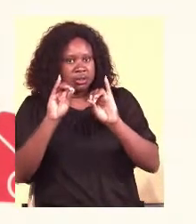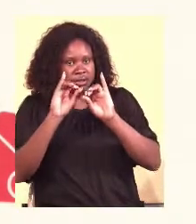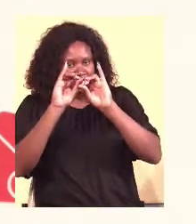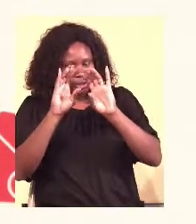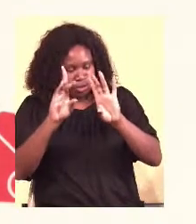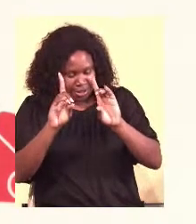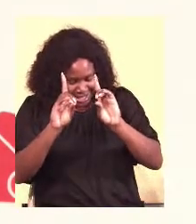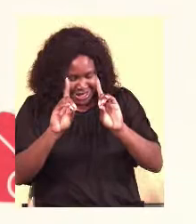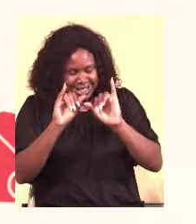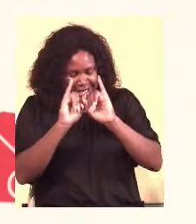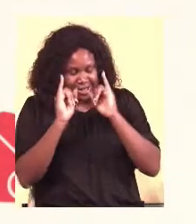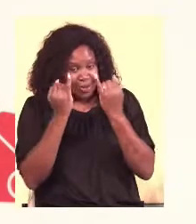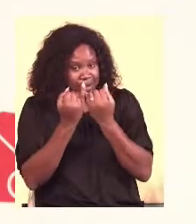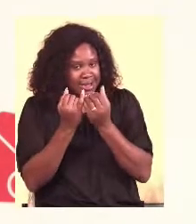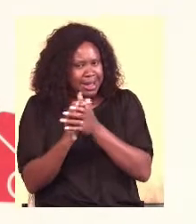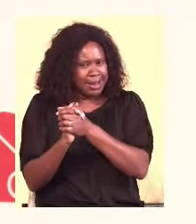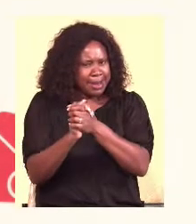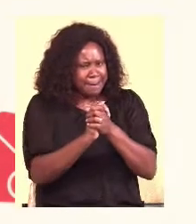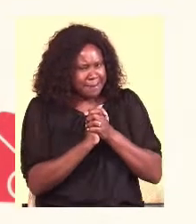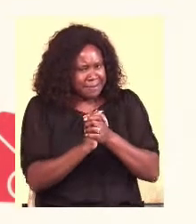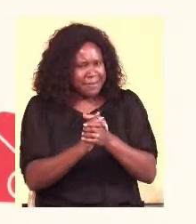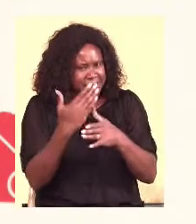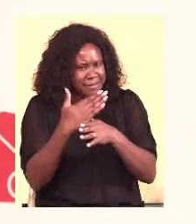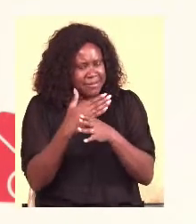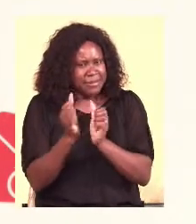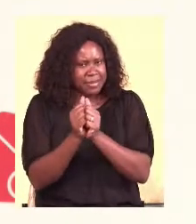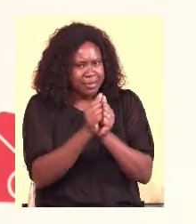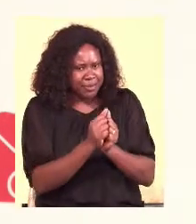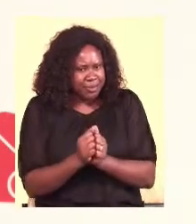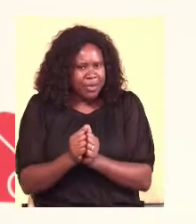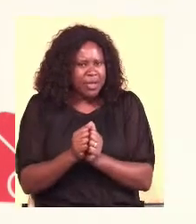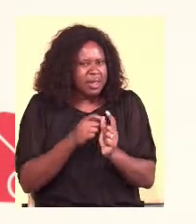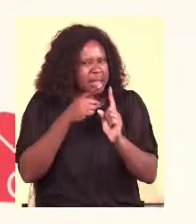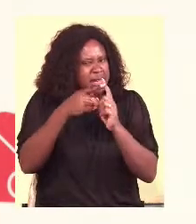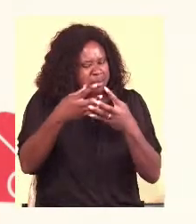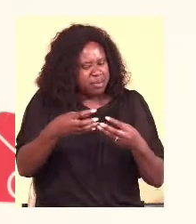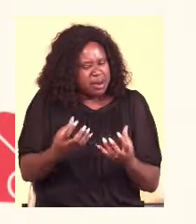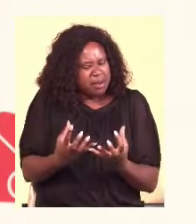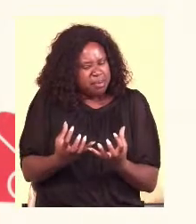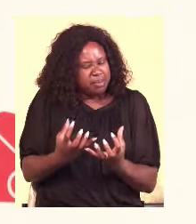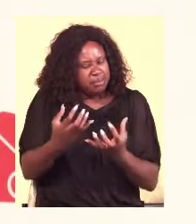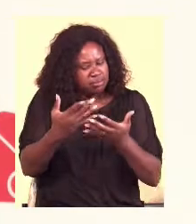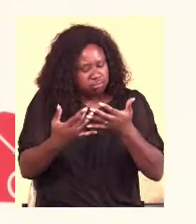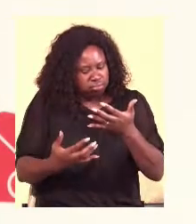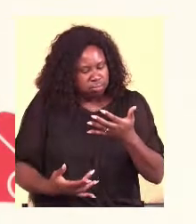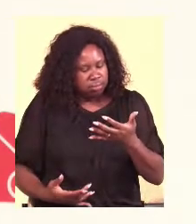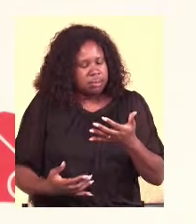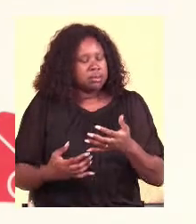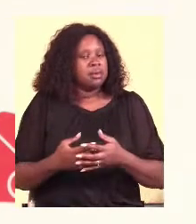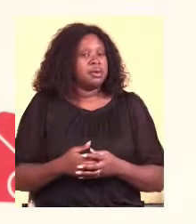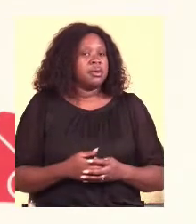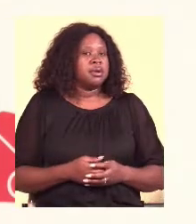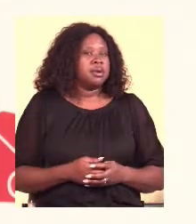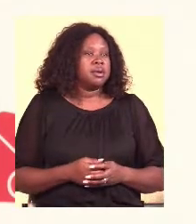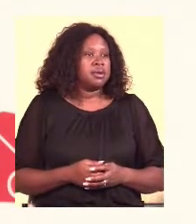partners, we are working together to ensure that we address this need. As I speak,